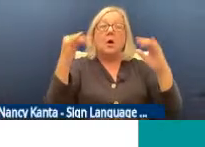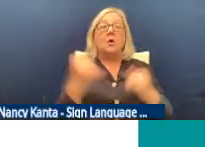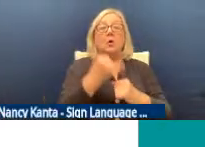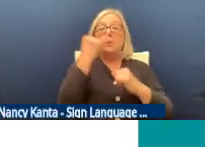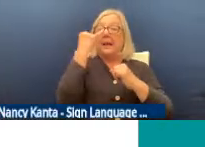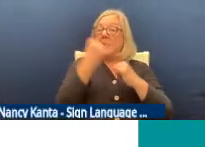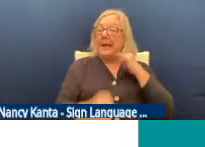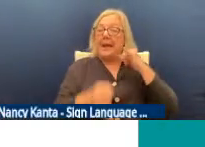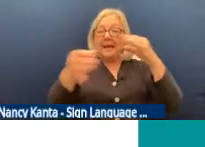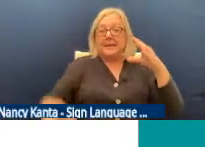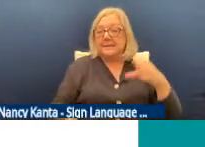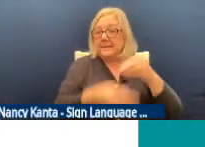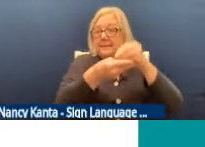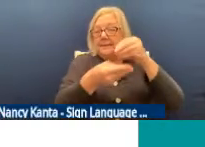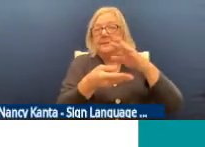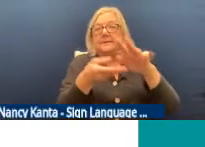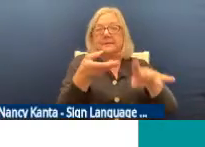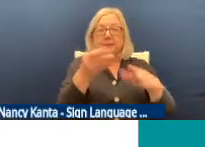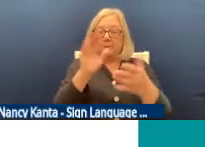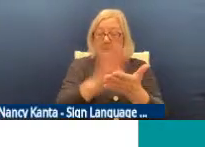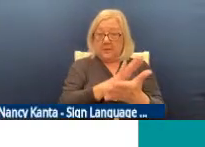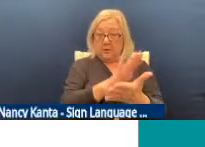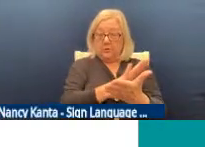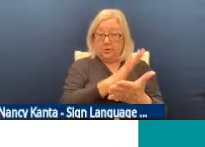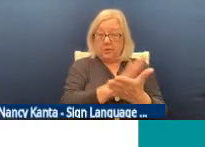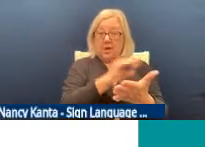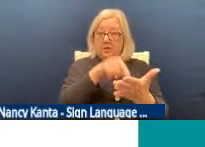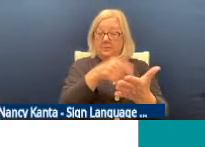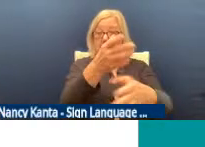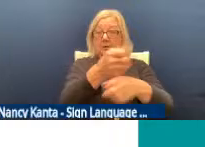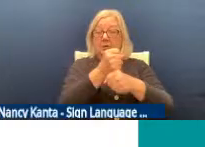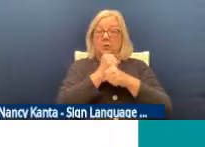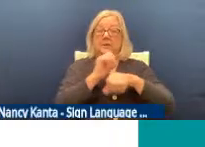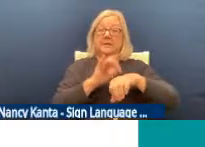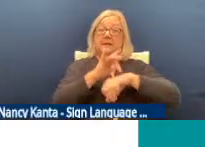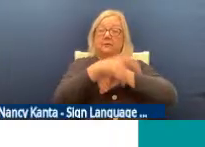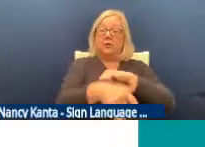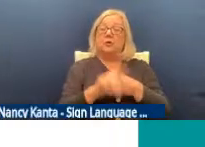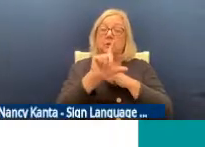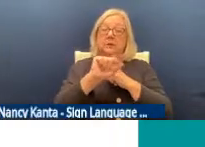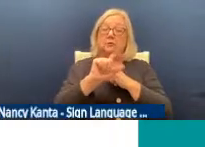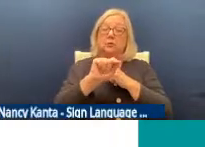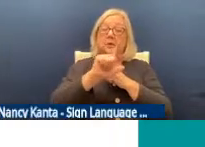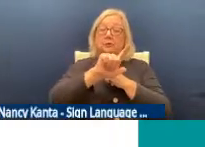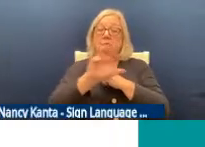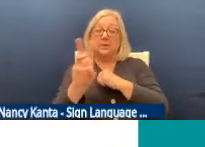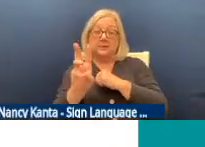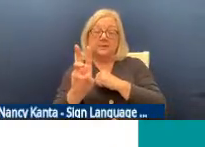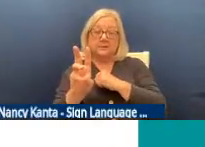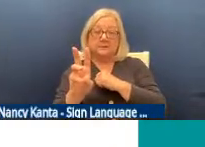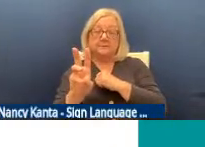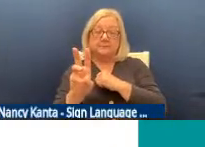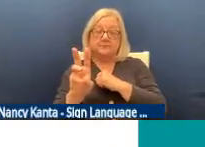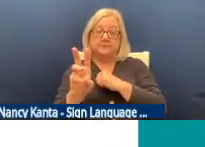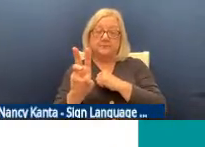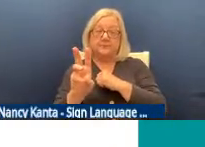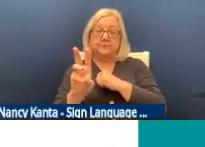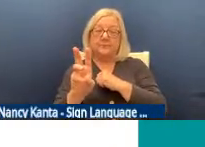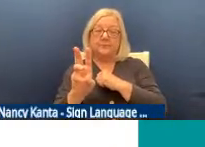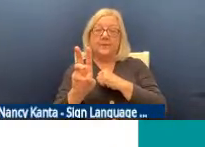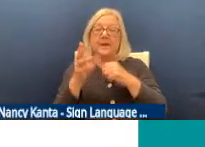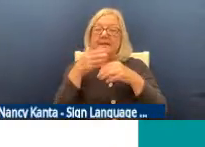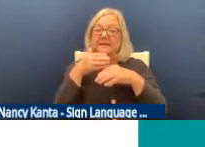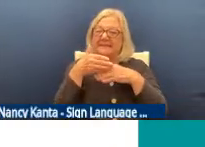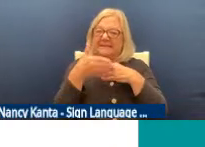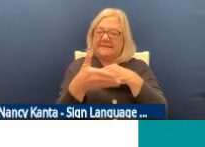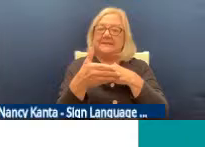supplemental document early in 2026, and soon thereafter in